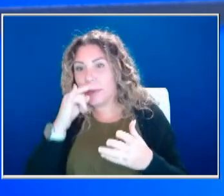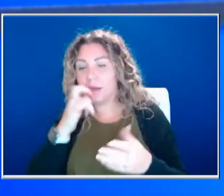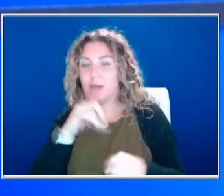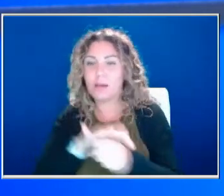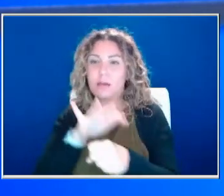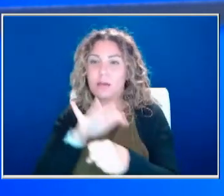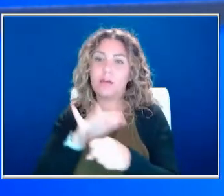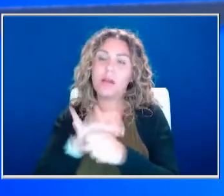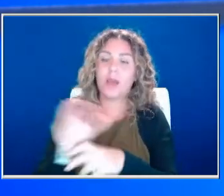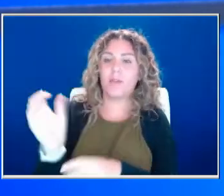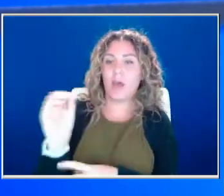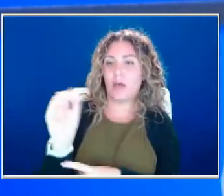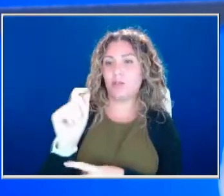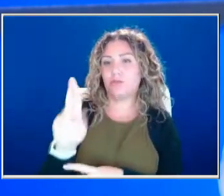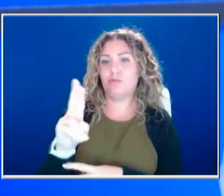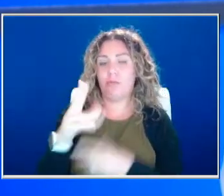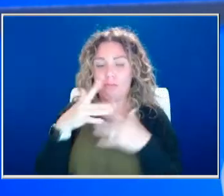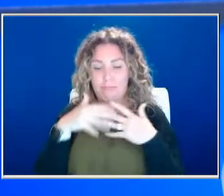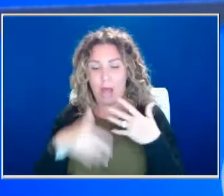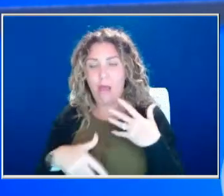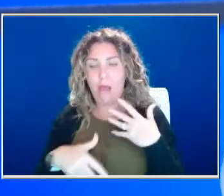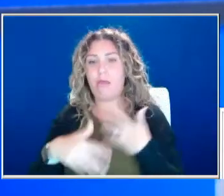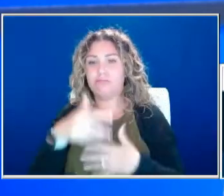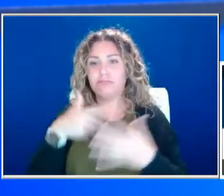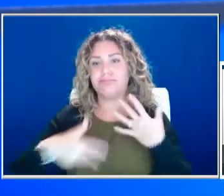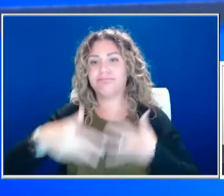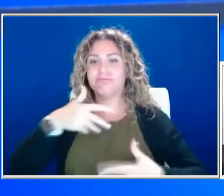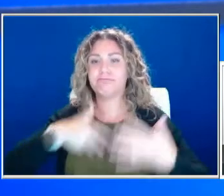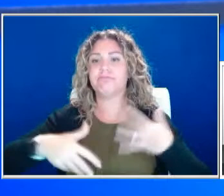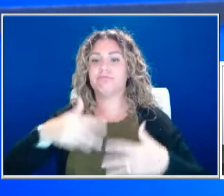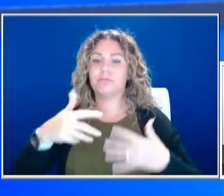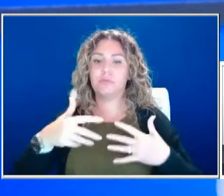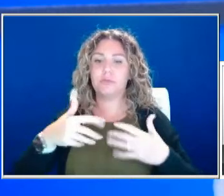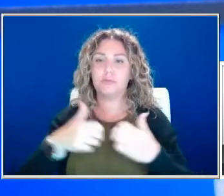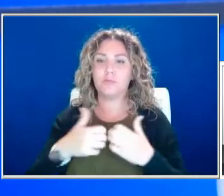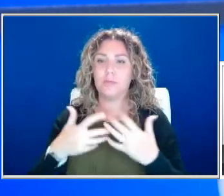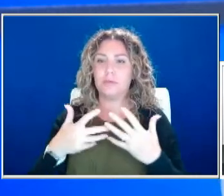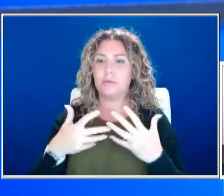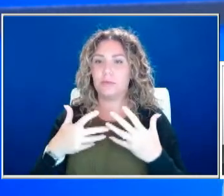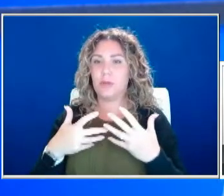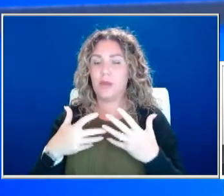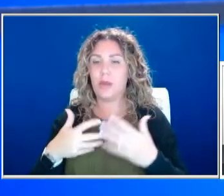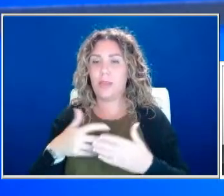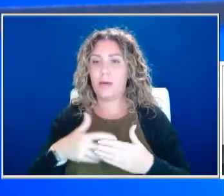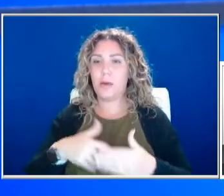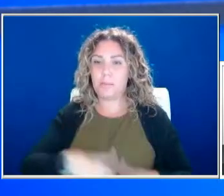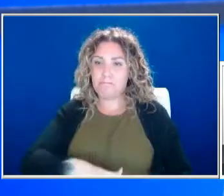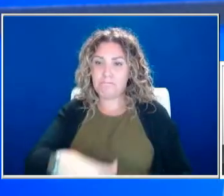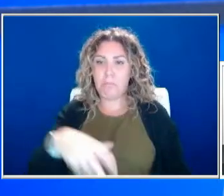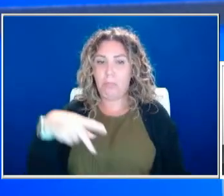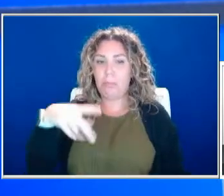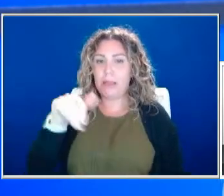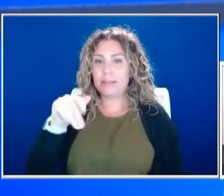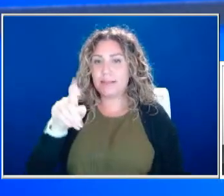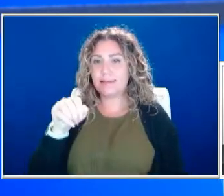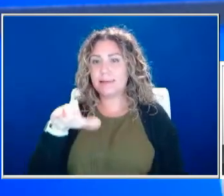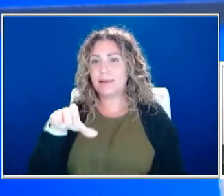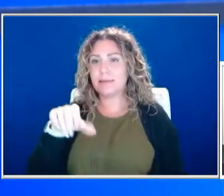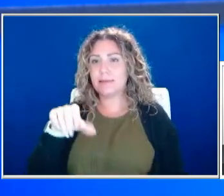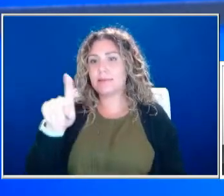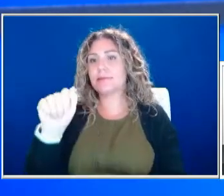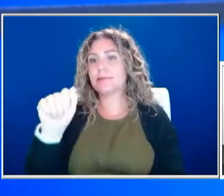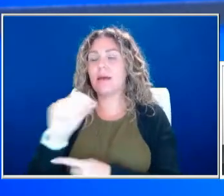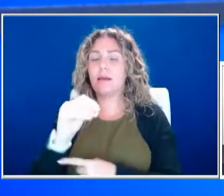or blood supply based on interactions of the placenta with the mother and the child and that